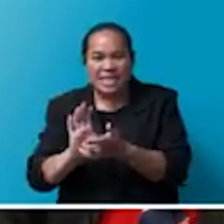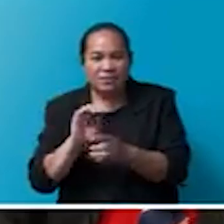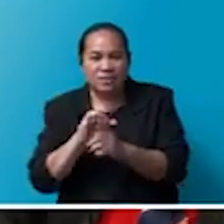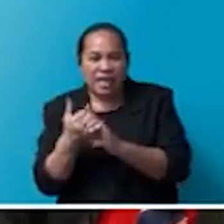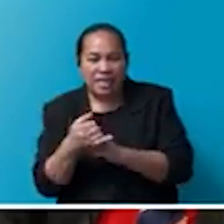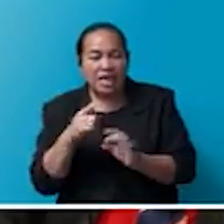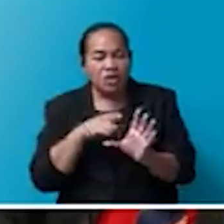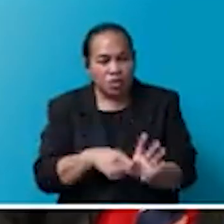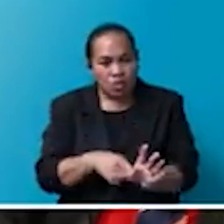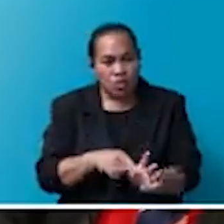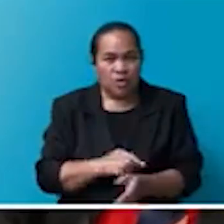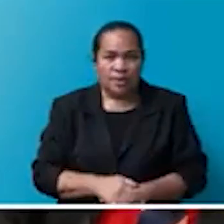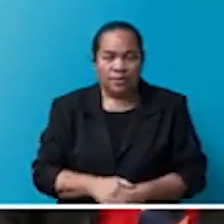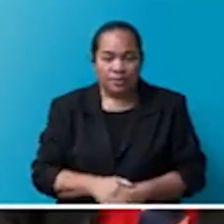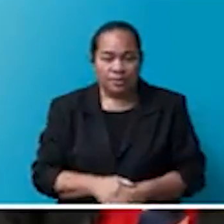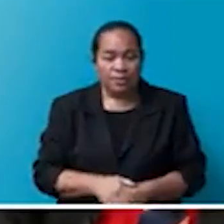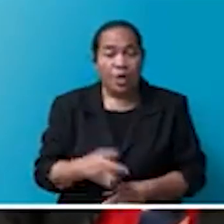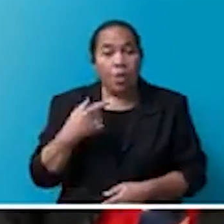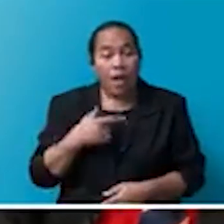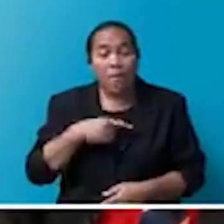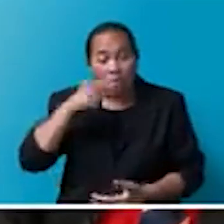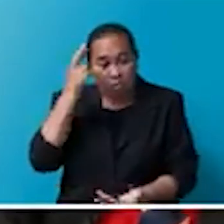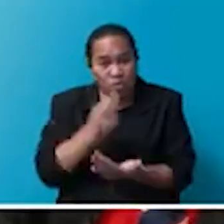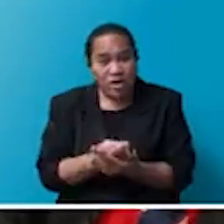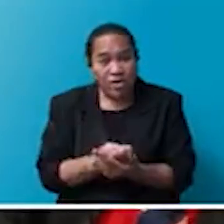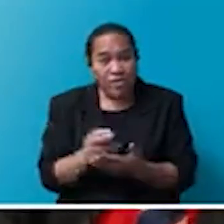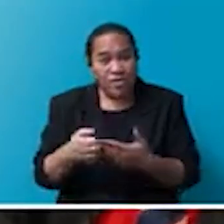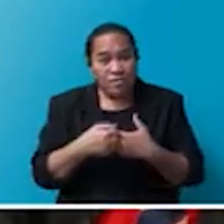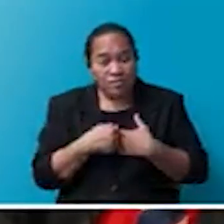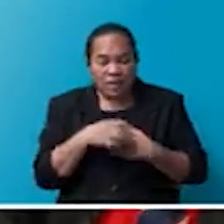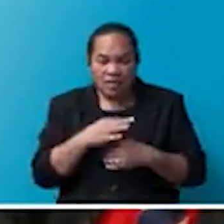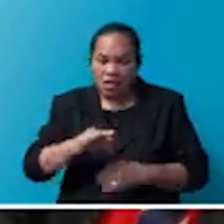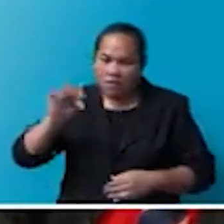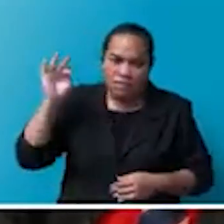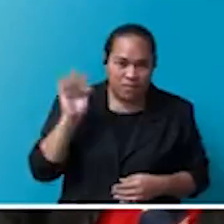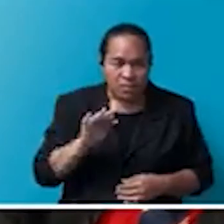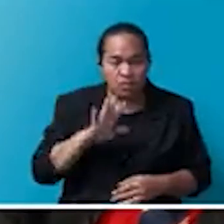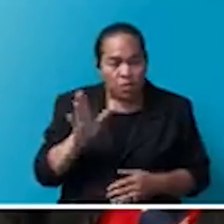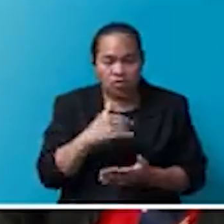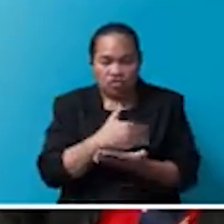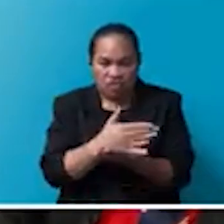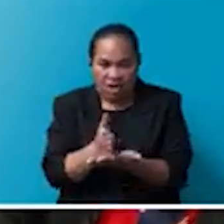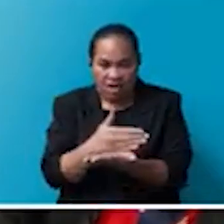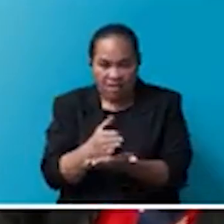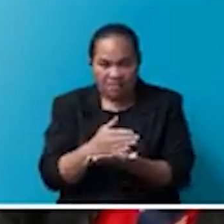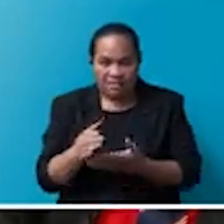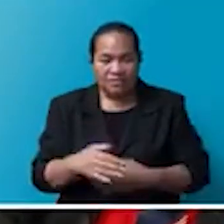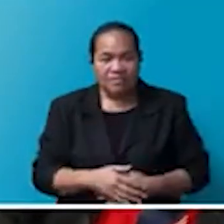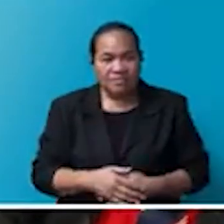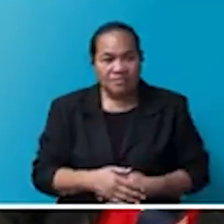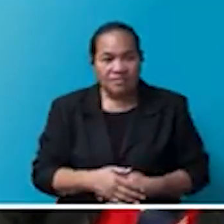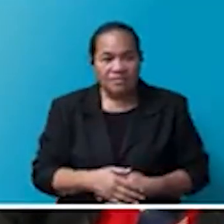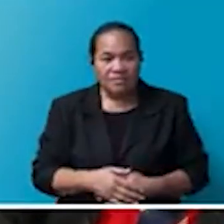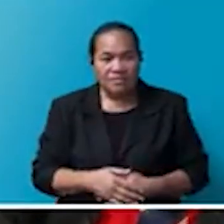youth. Because real security is not imposed, it is shared. We're